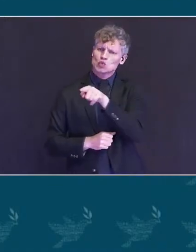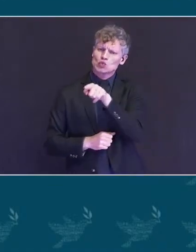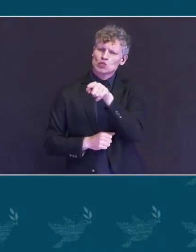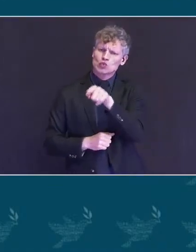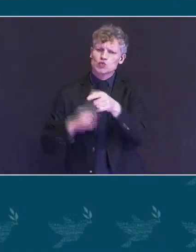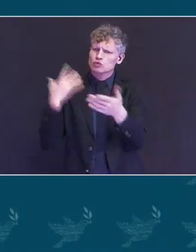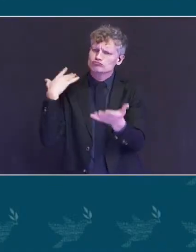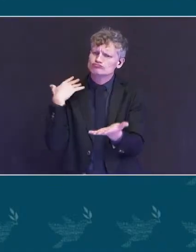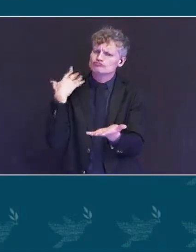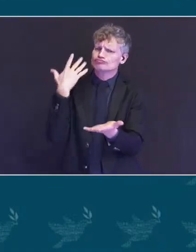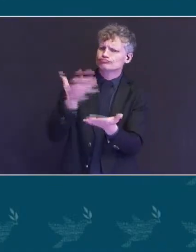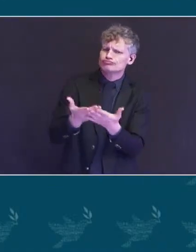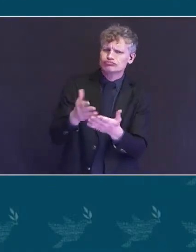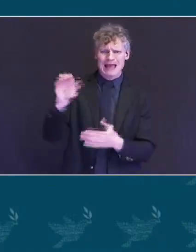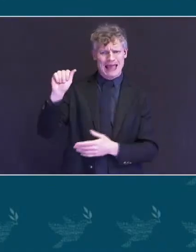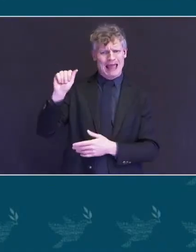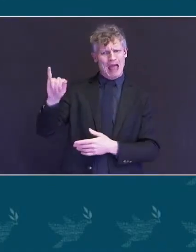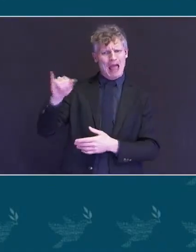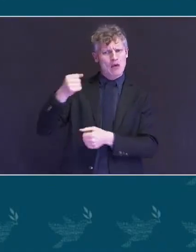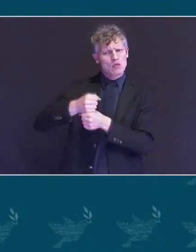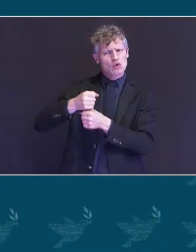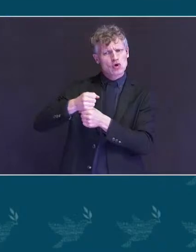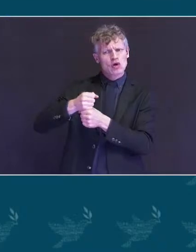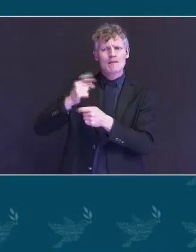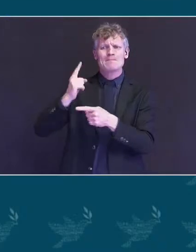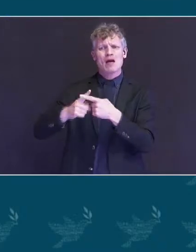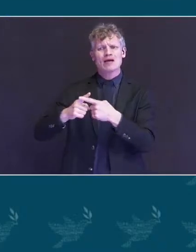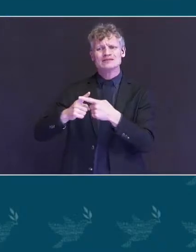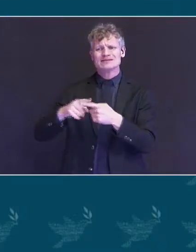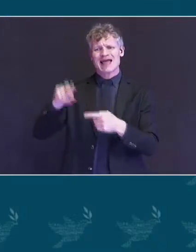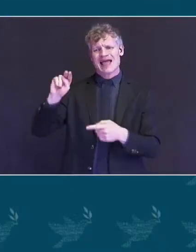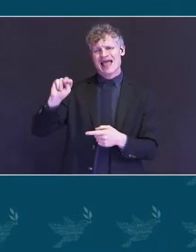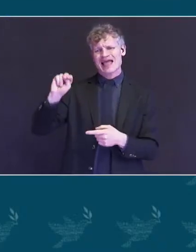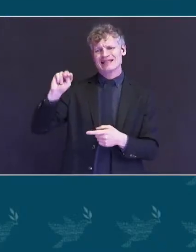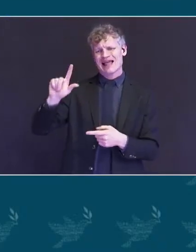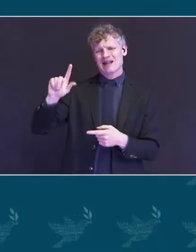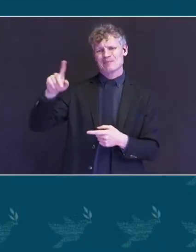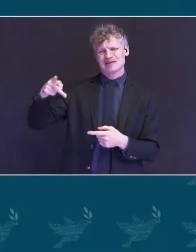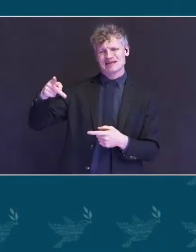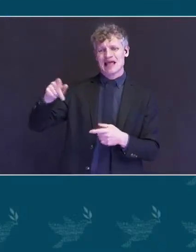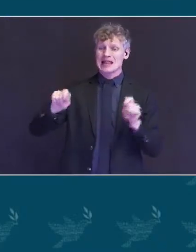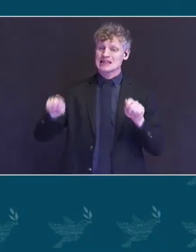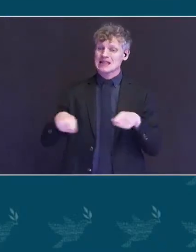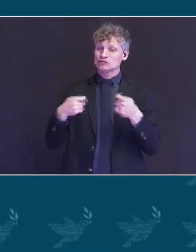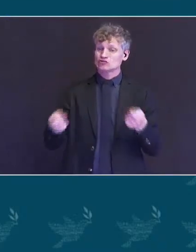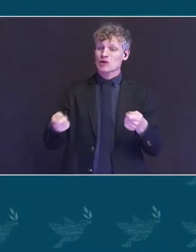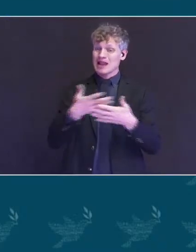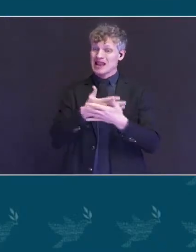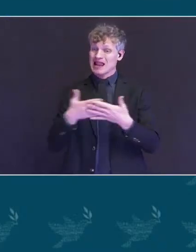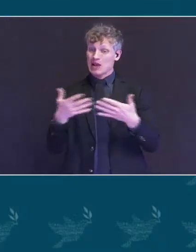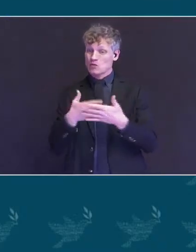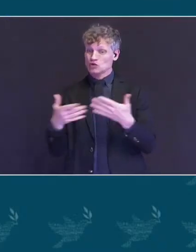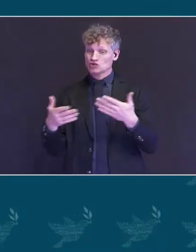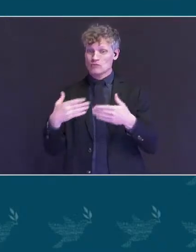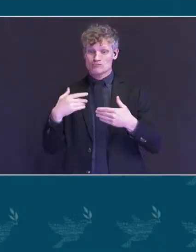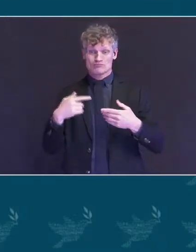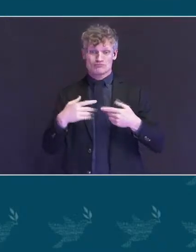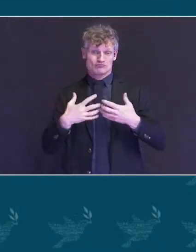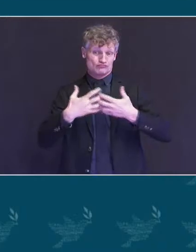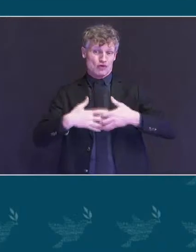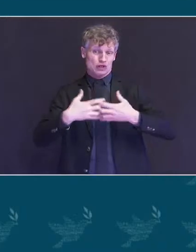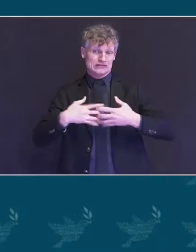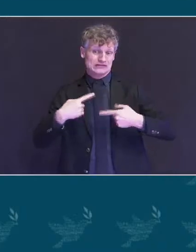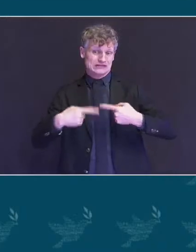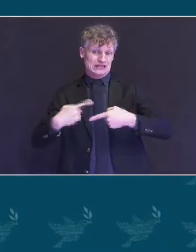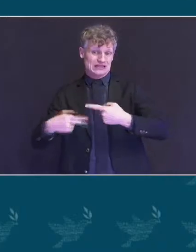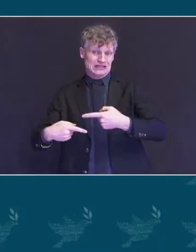artificial intelligence and natural language processing, practically for African languages, could you please